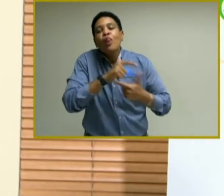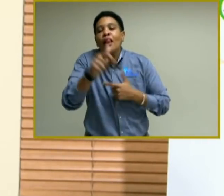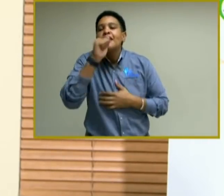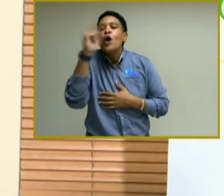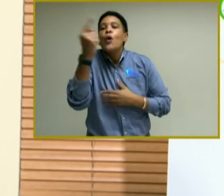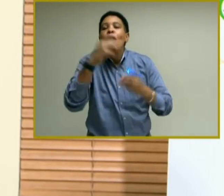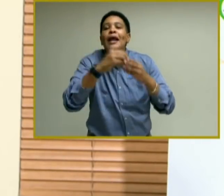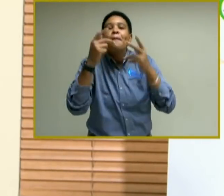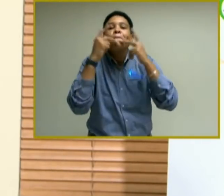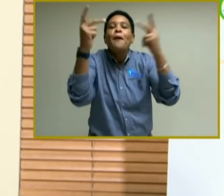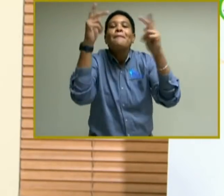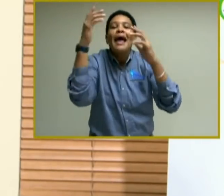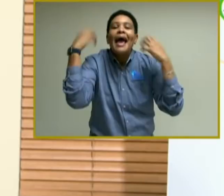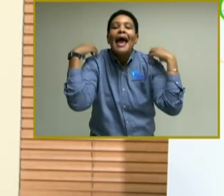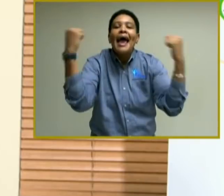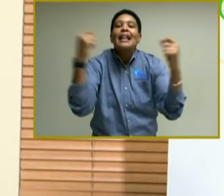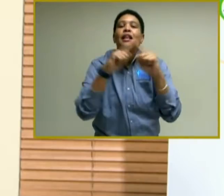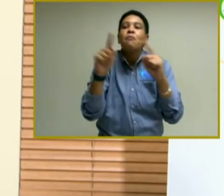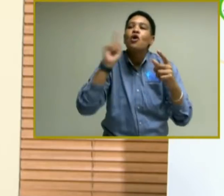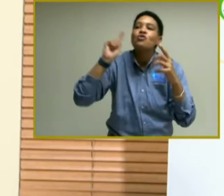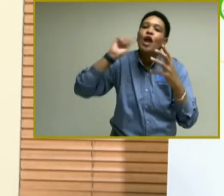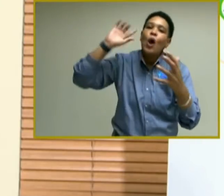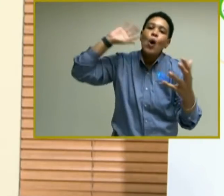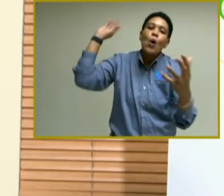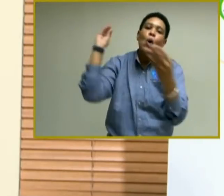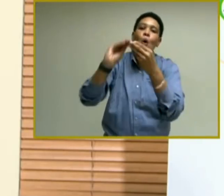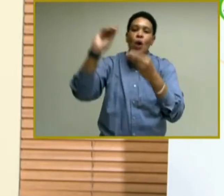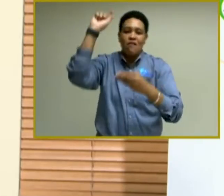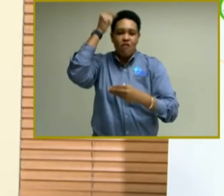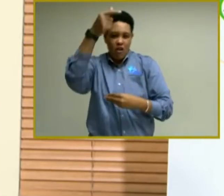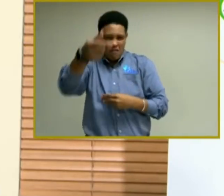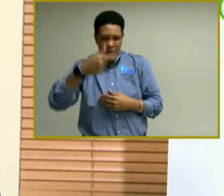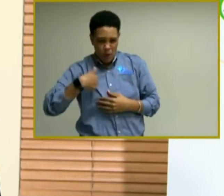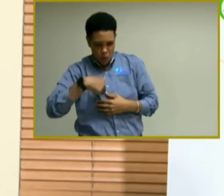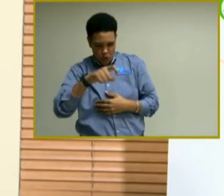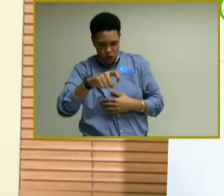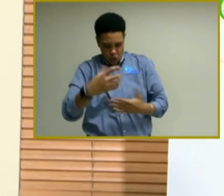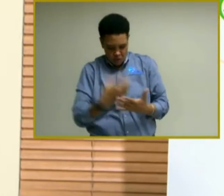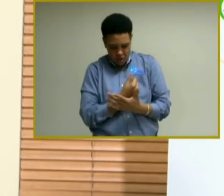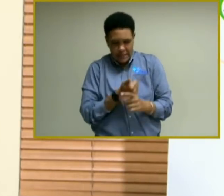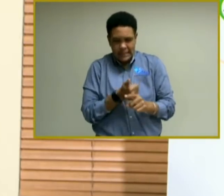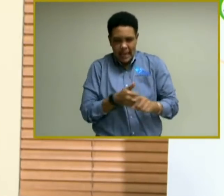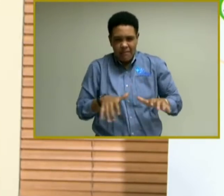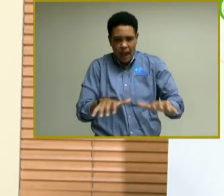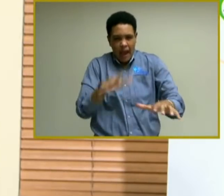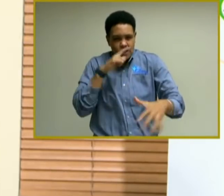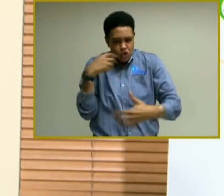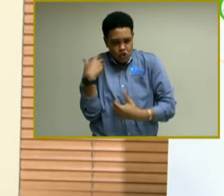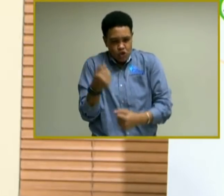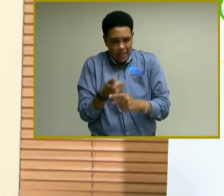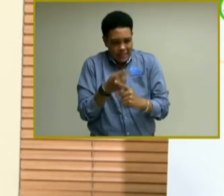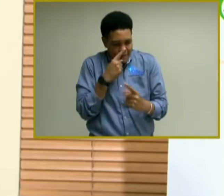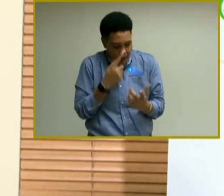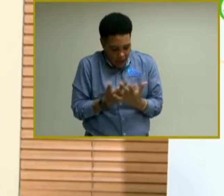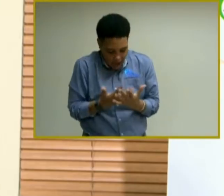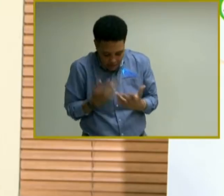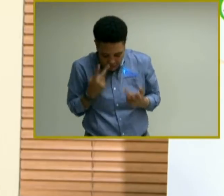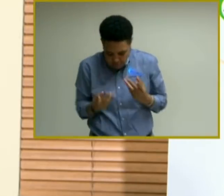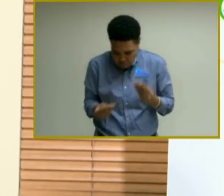in public health, but in the whole of government. We should instead act on the strength of the evidence before